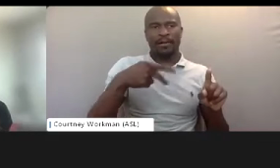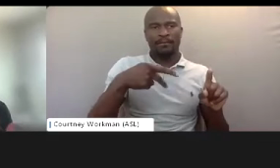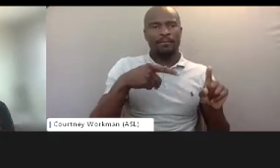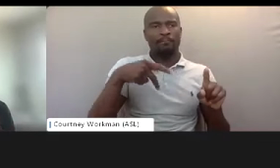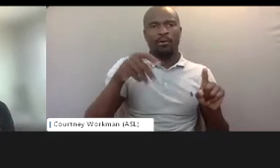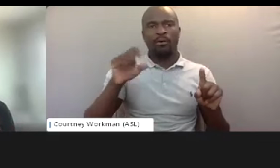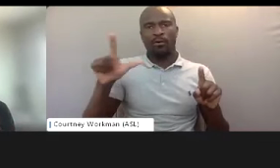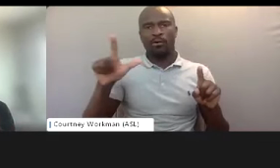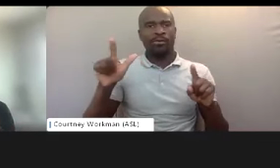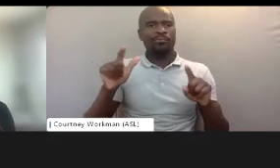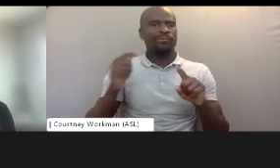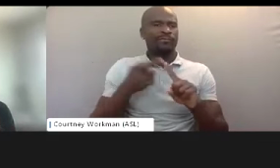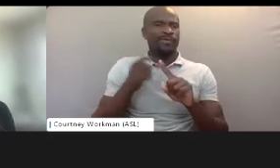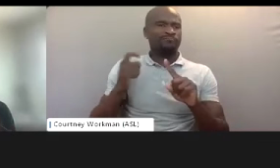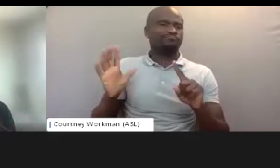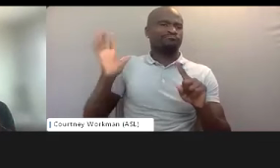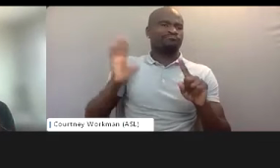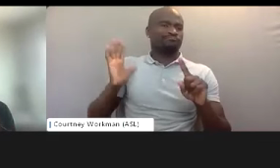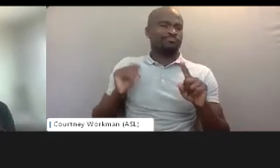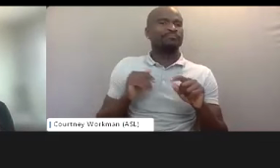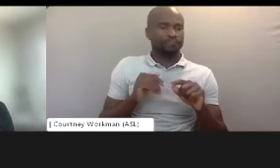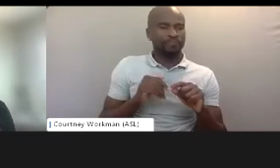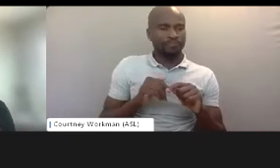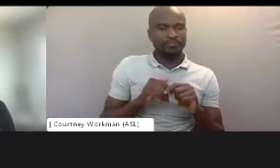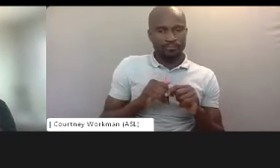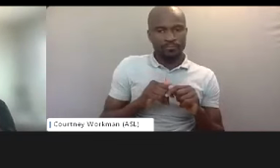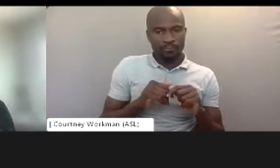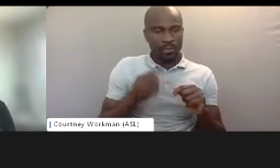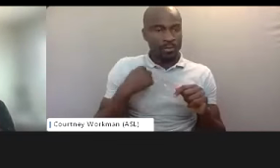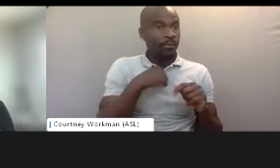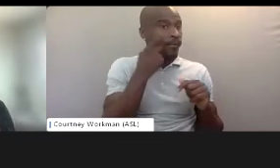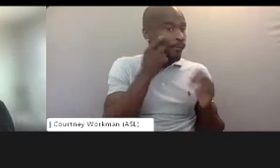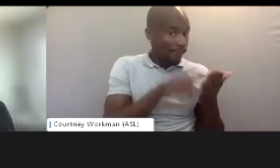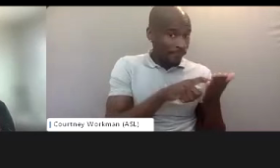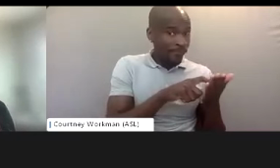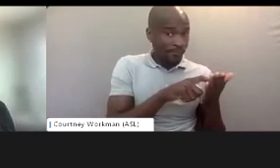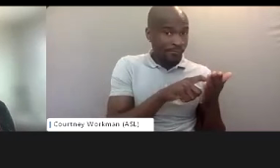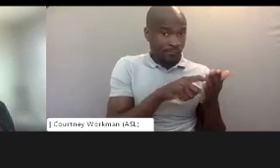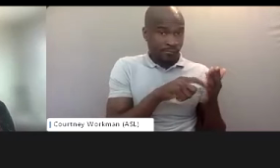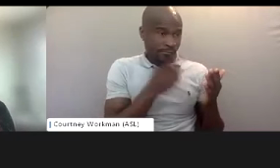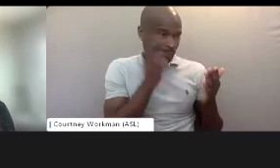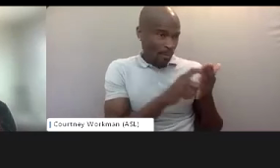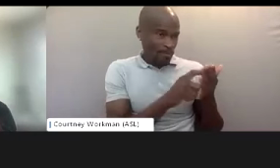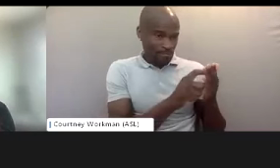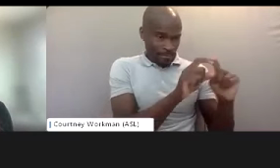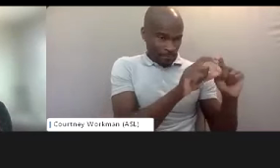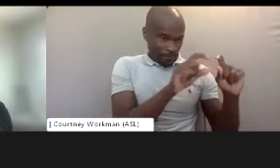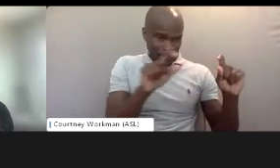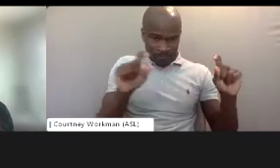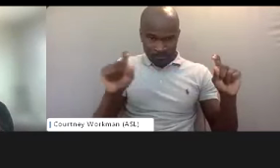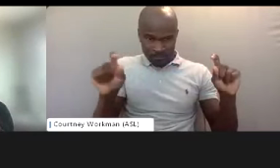are that a mass violence incident would occur in their communities. And you can see in the kind of 2 darker colors, the 19%